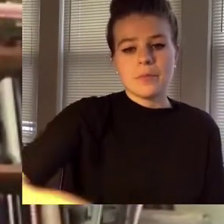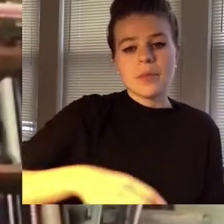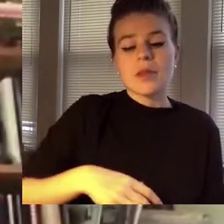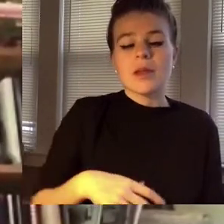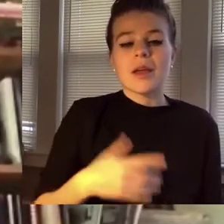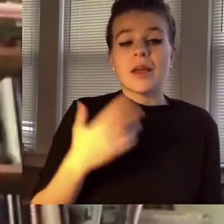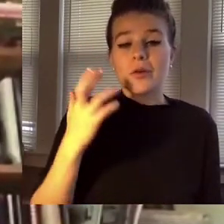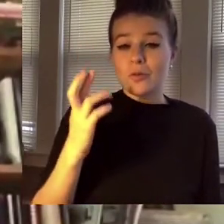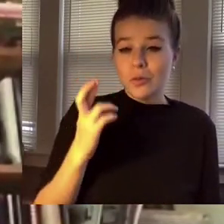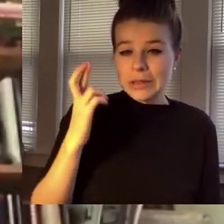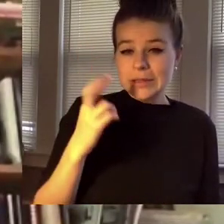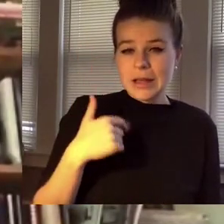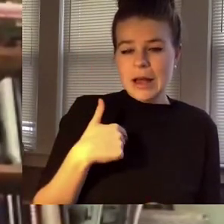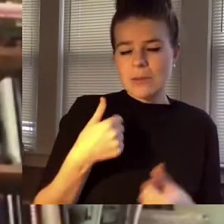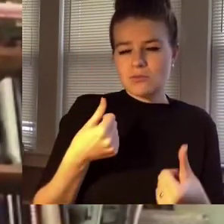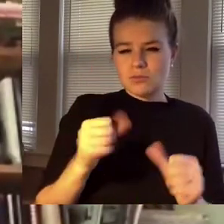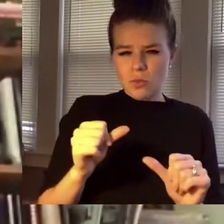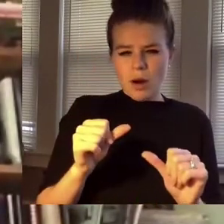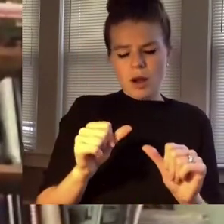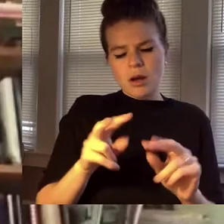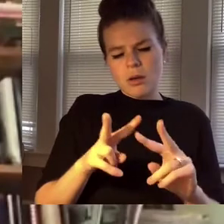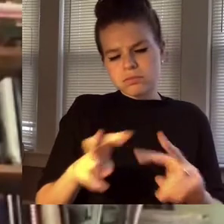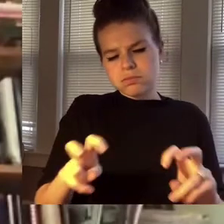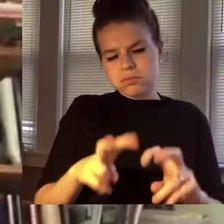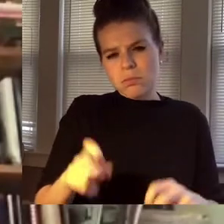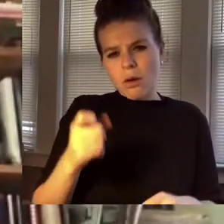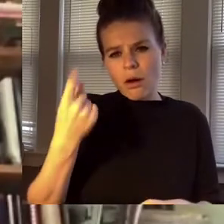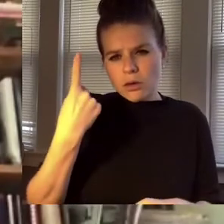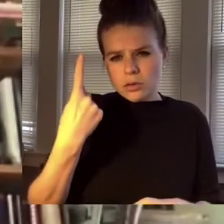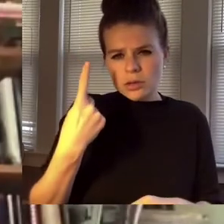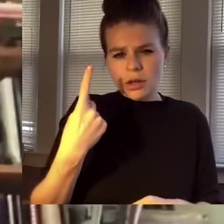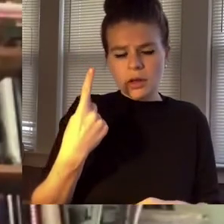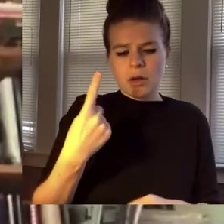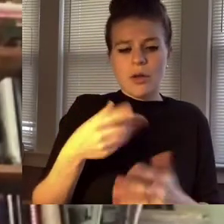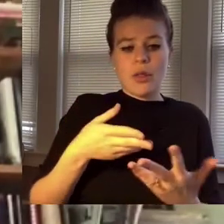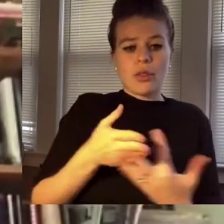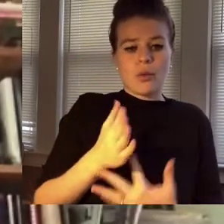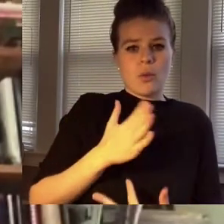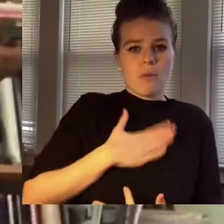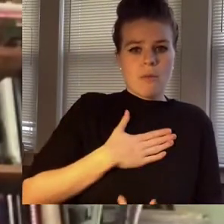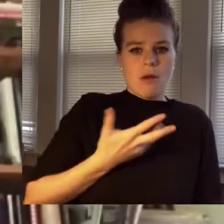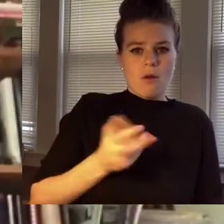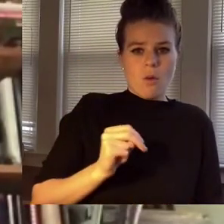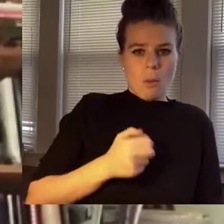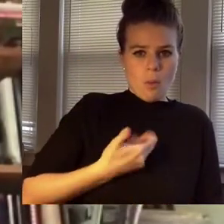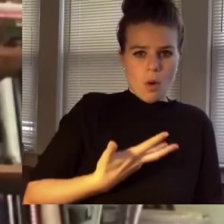because I'm trying to understand things through my poems.